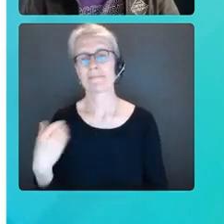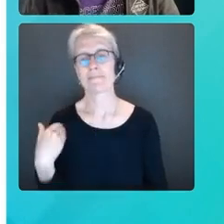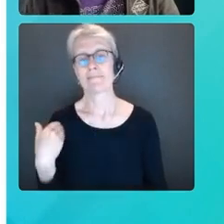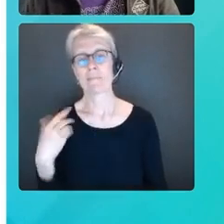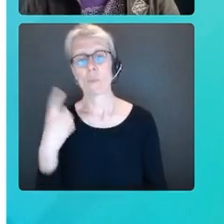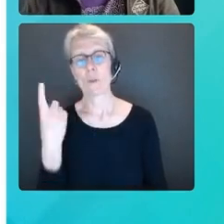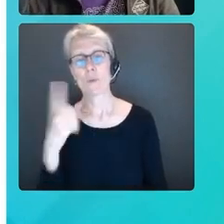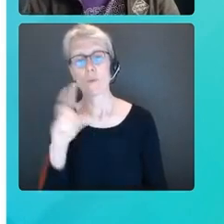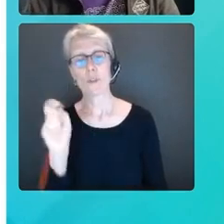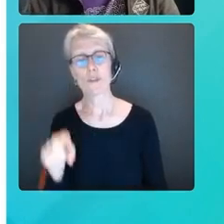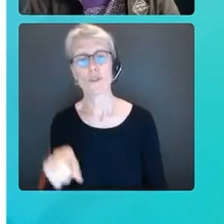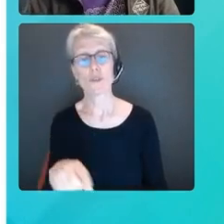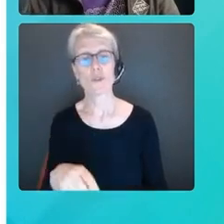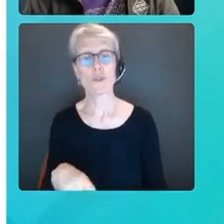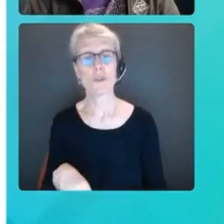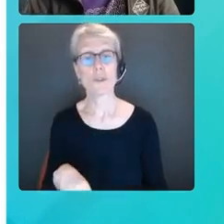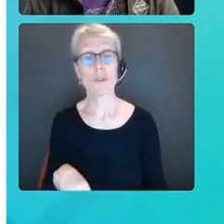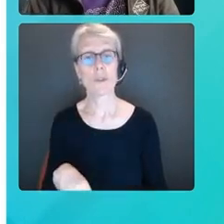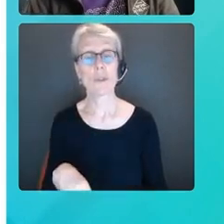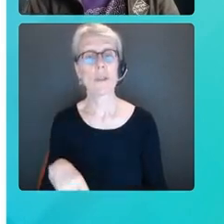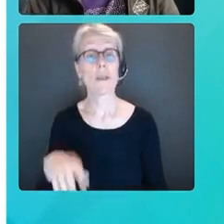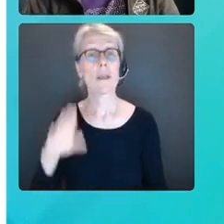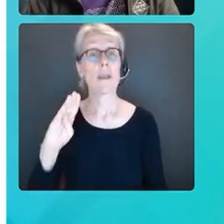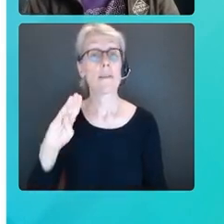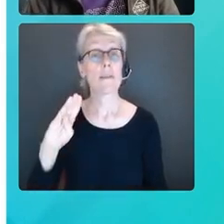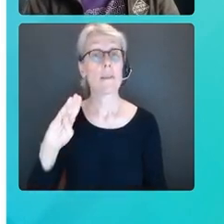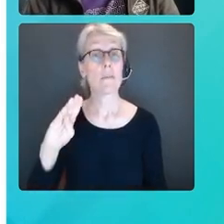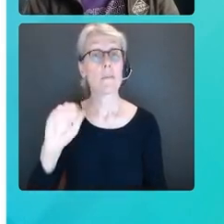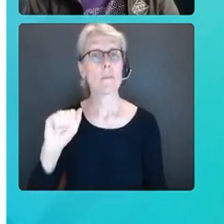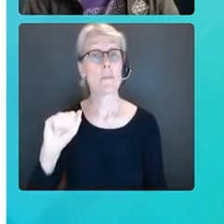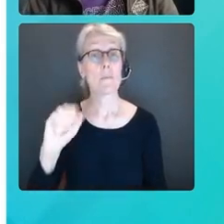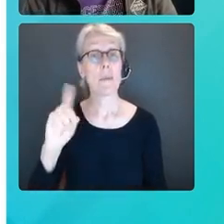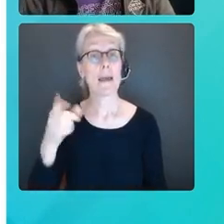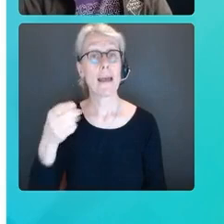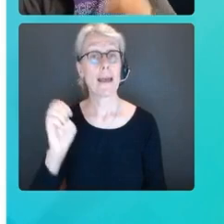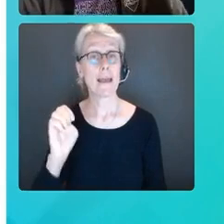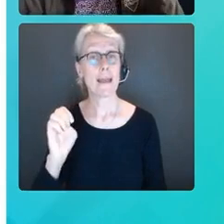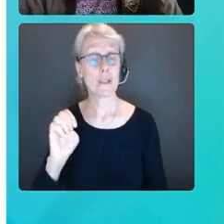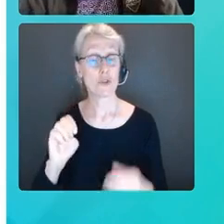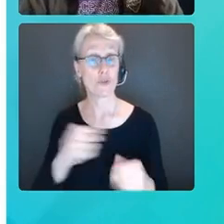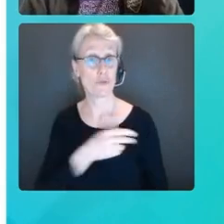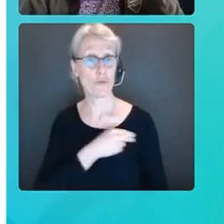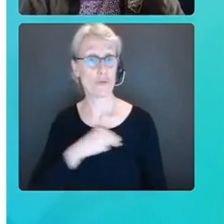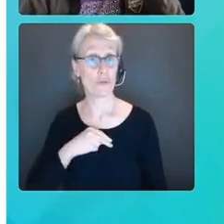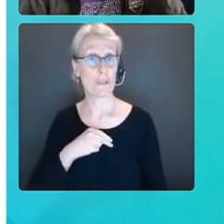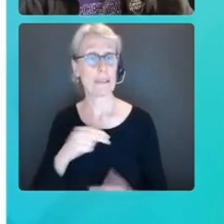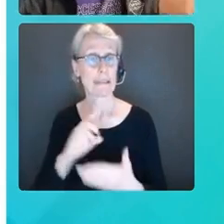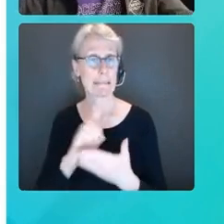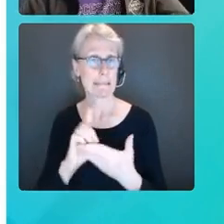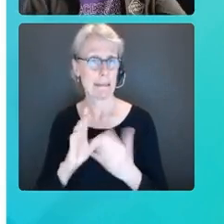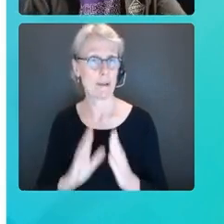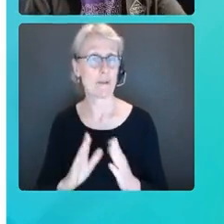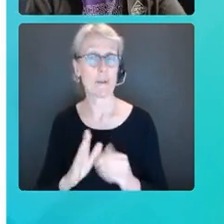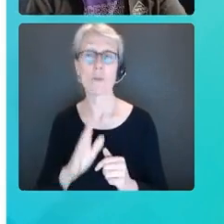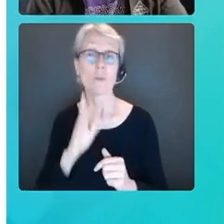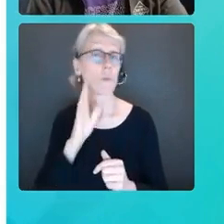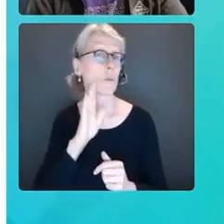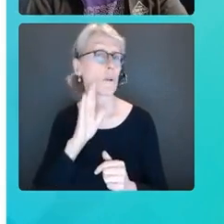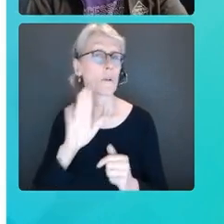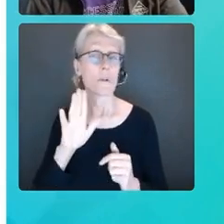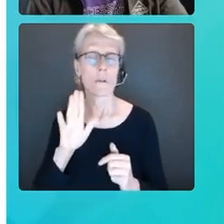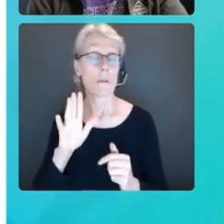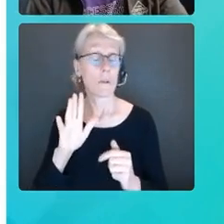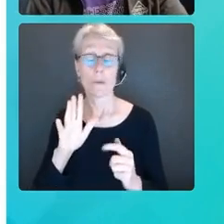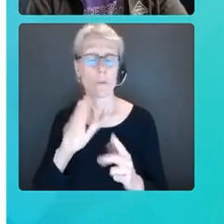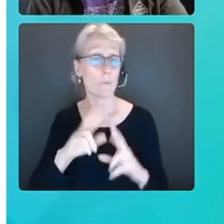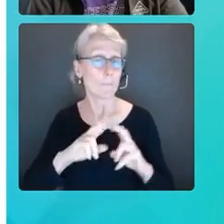the chat. It was about the badge designer. So Eventually, all products will be reviewed.